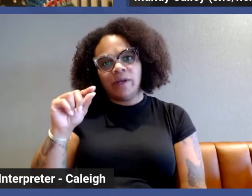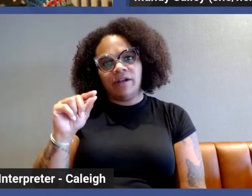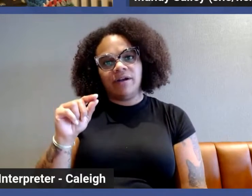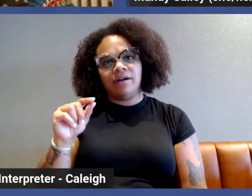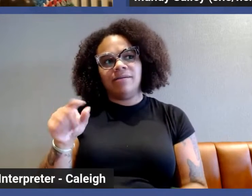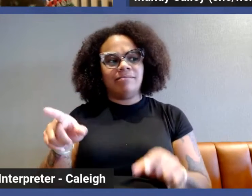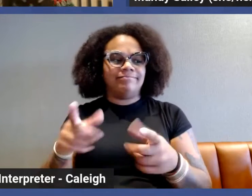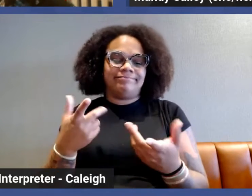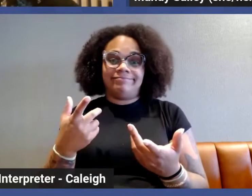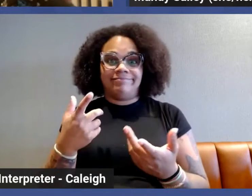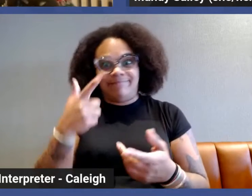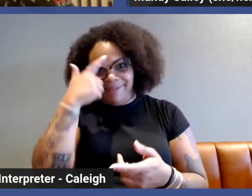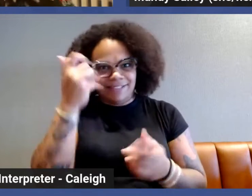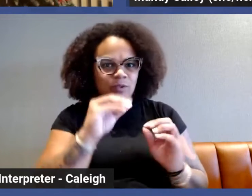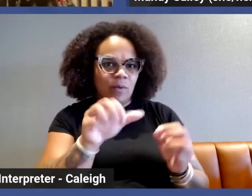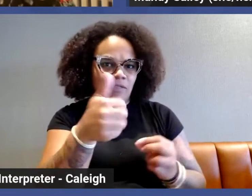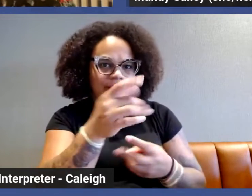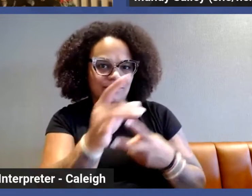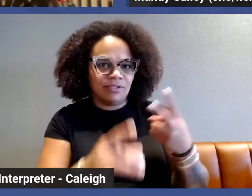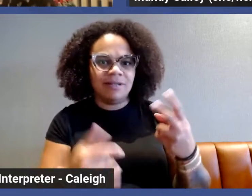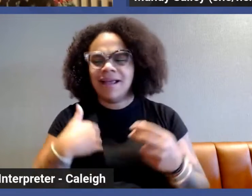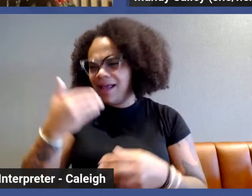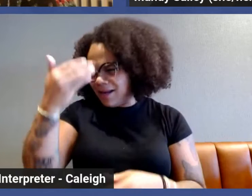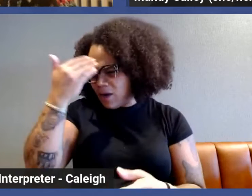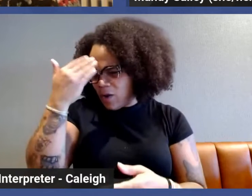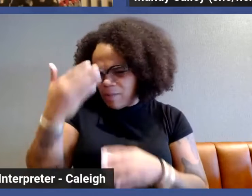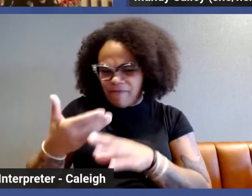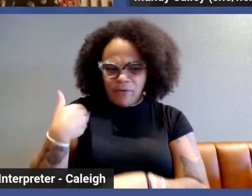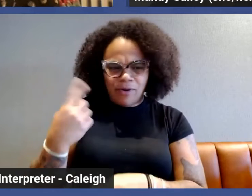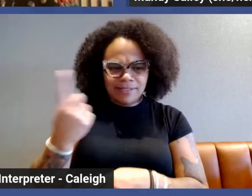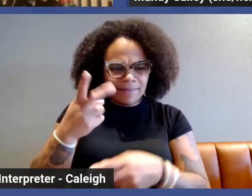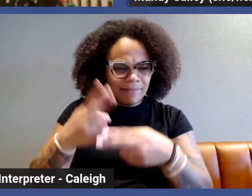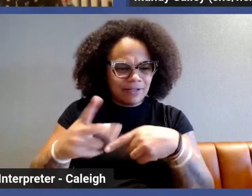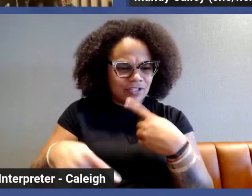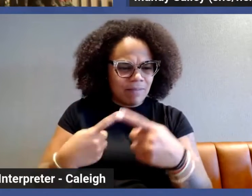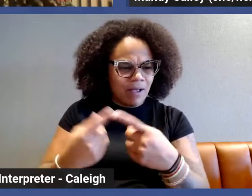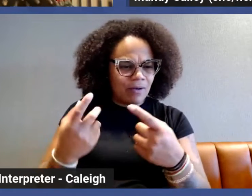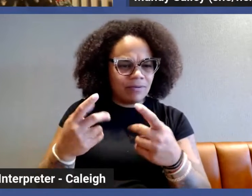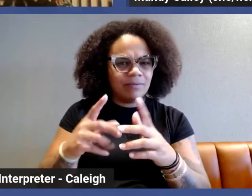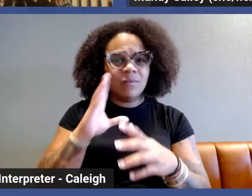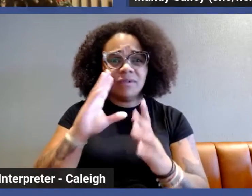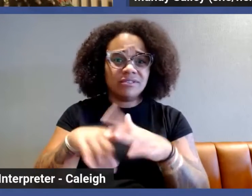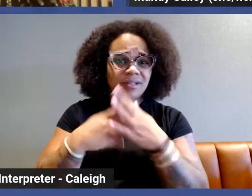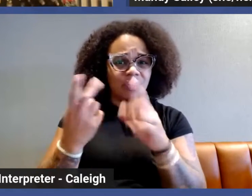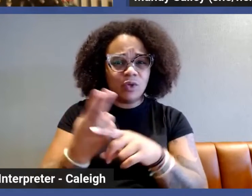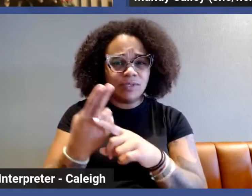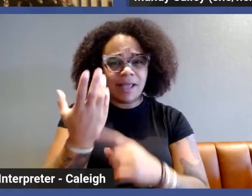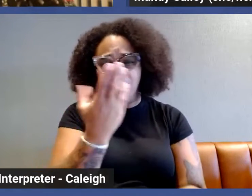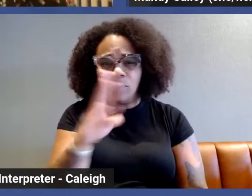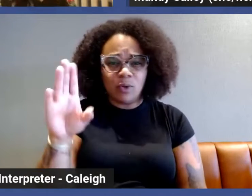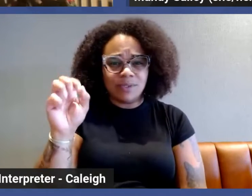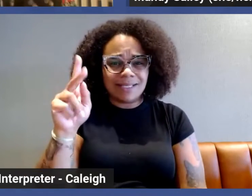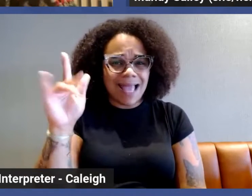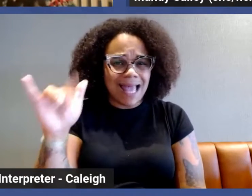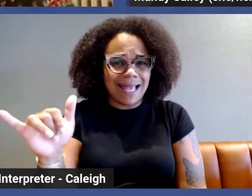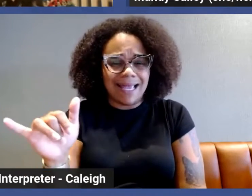about everyone was moving to Blue Sky for a minute. I don't know if that's still happening, but it's